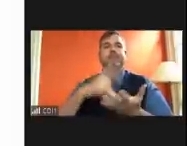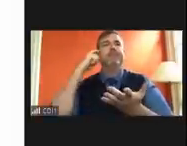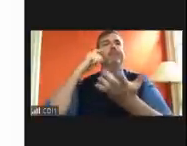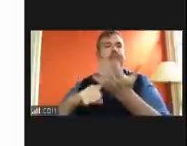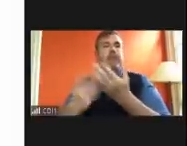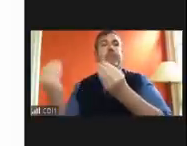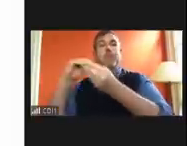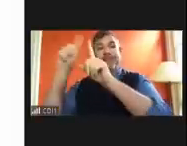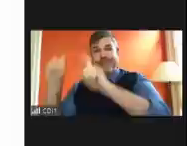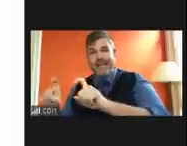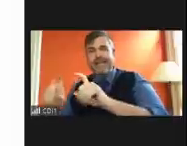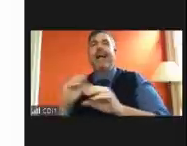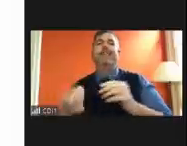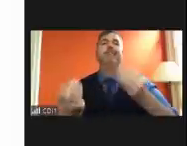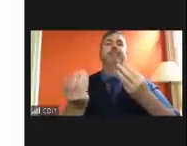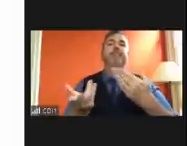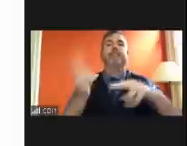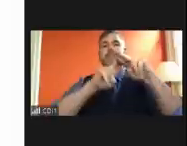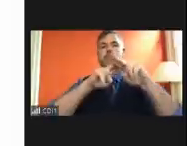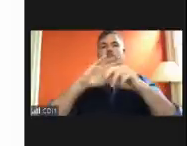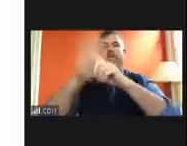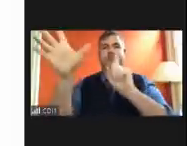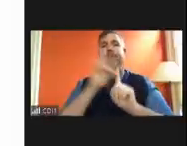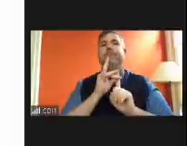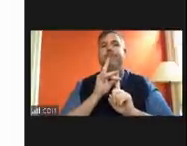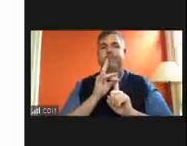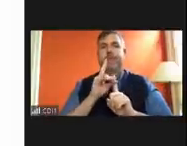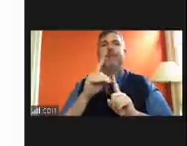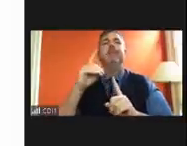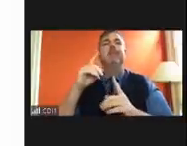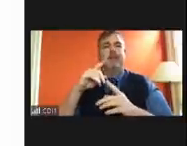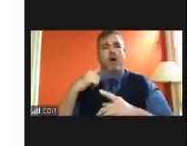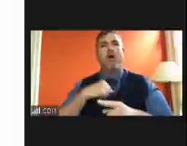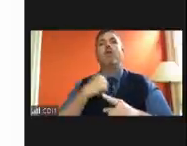virus transmission in our community. Next slide, please.